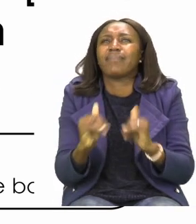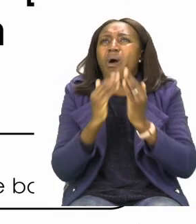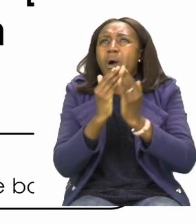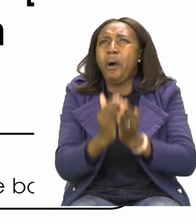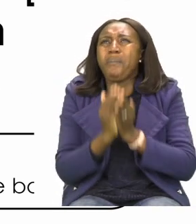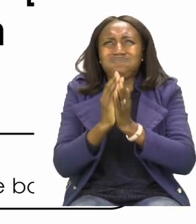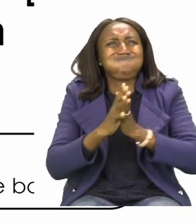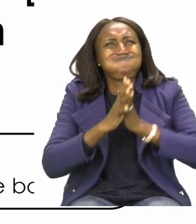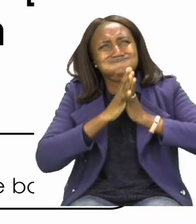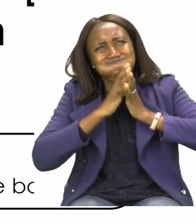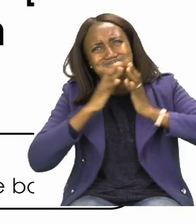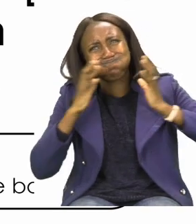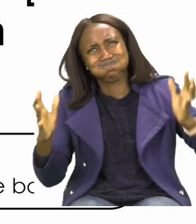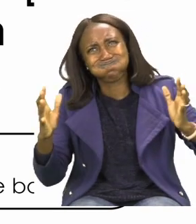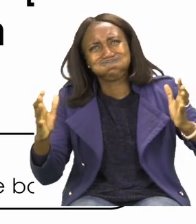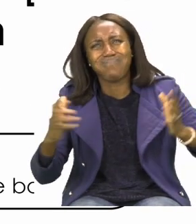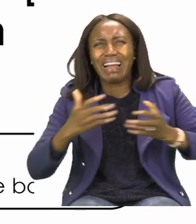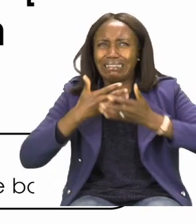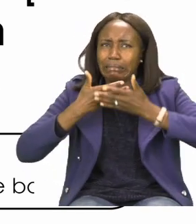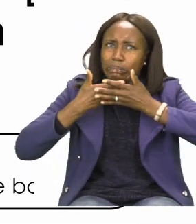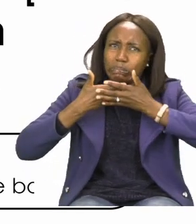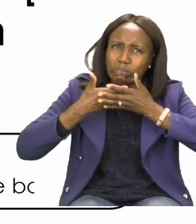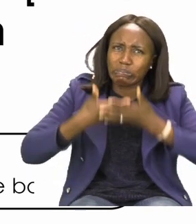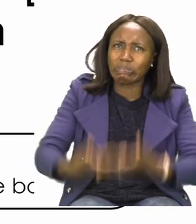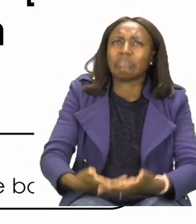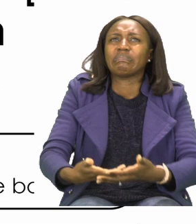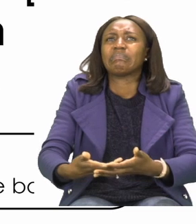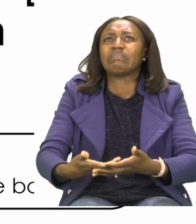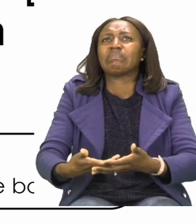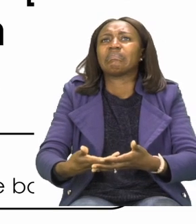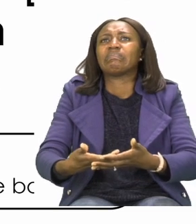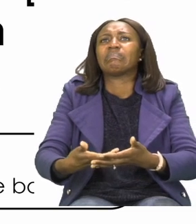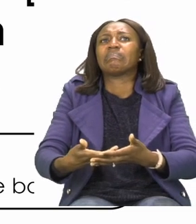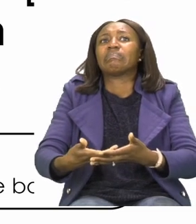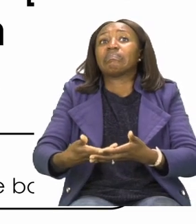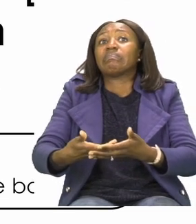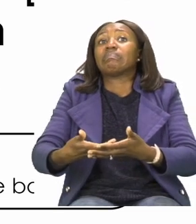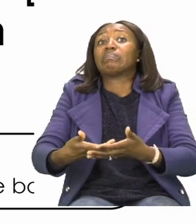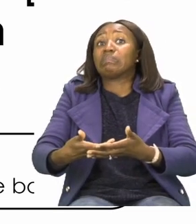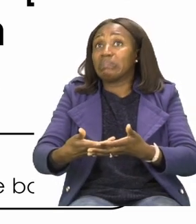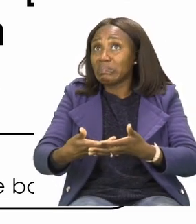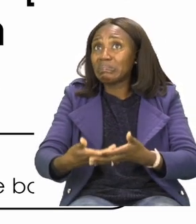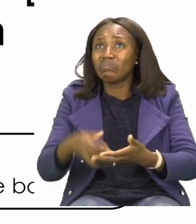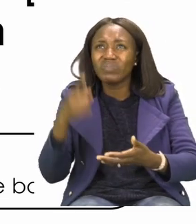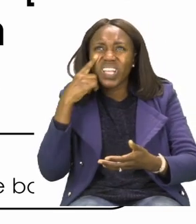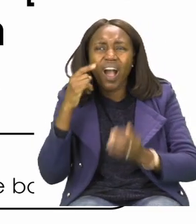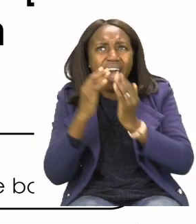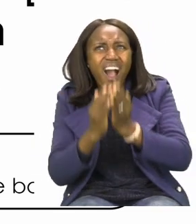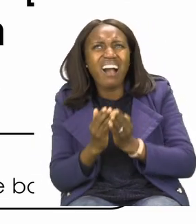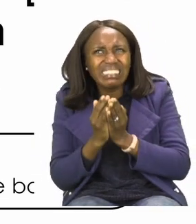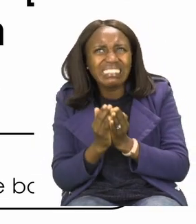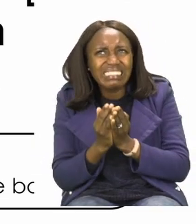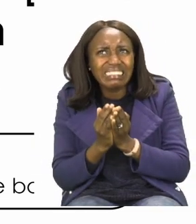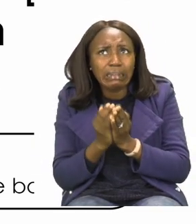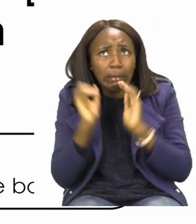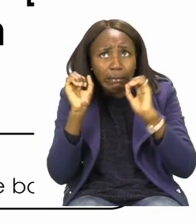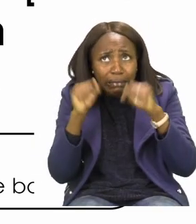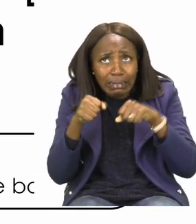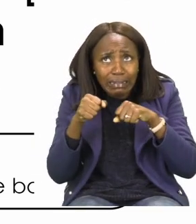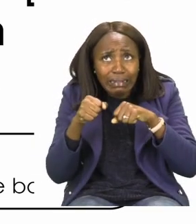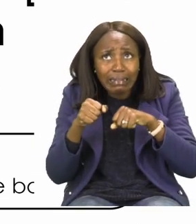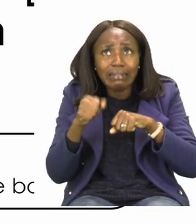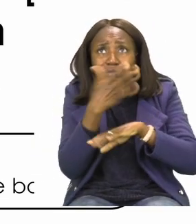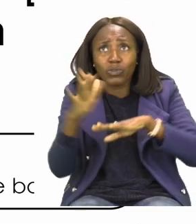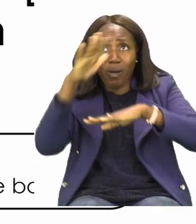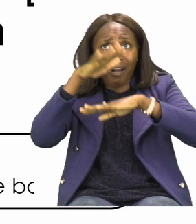big. It weighs a lot. A ship looks like it cannot stay on